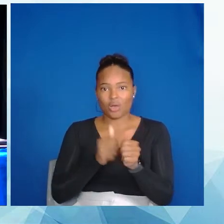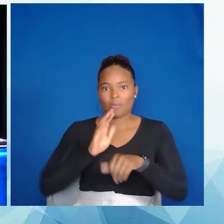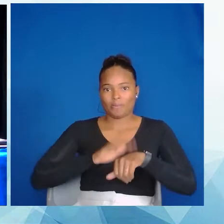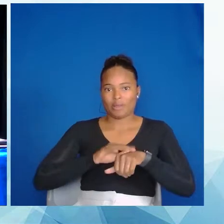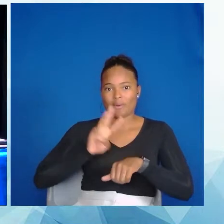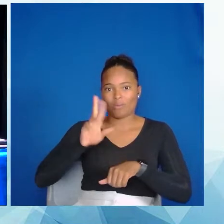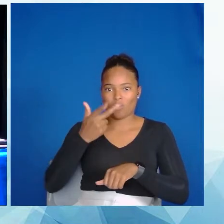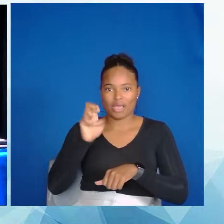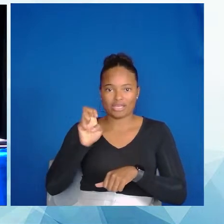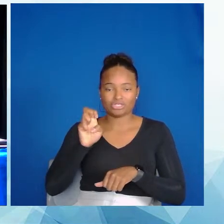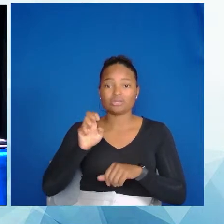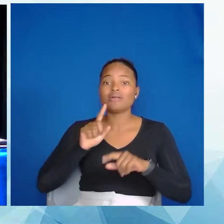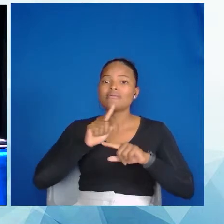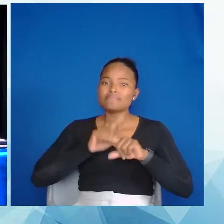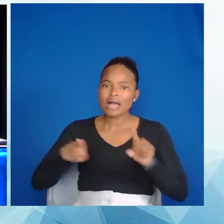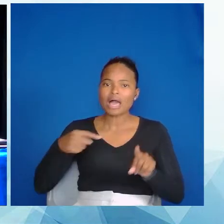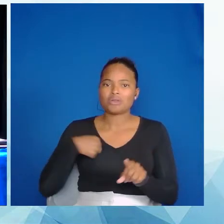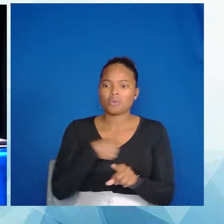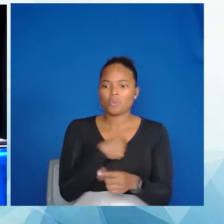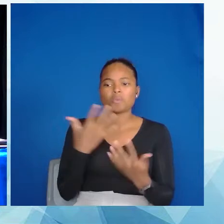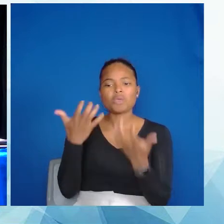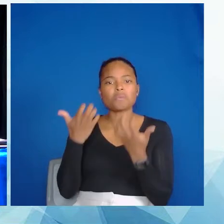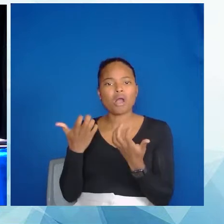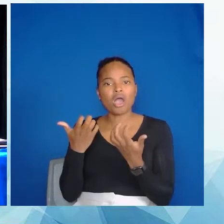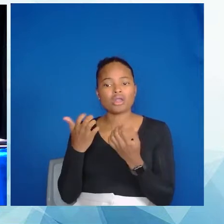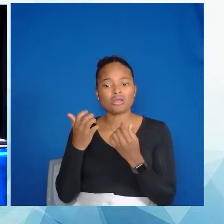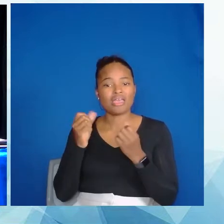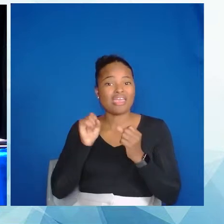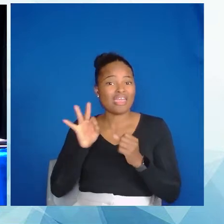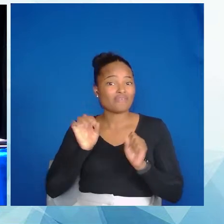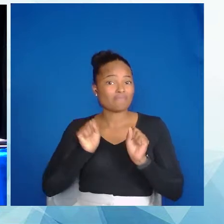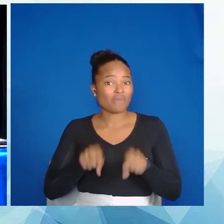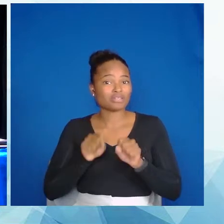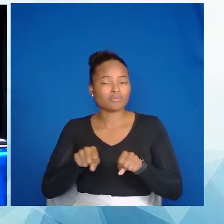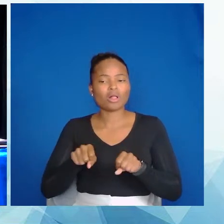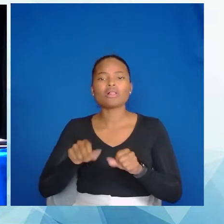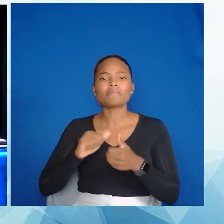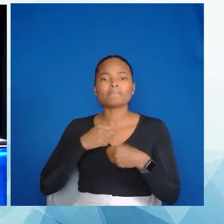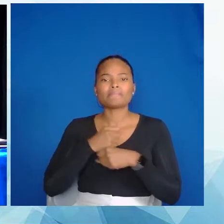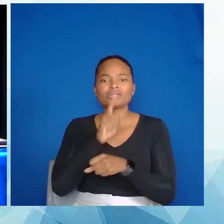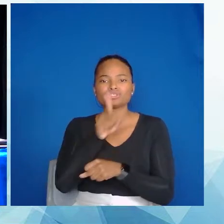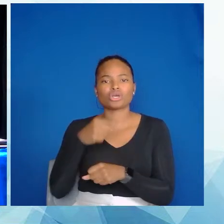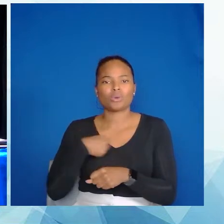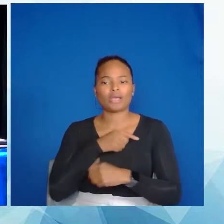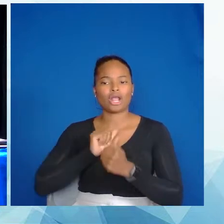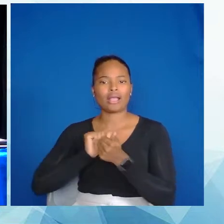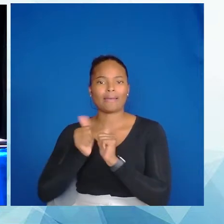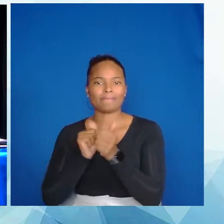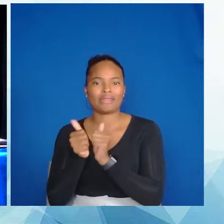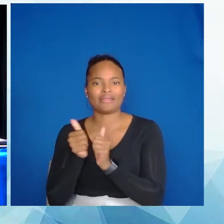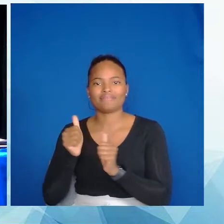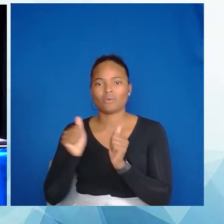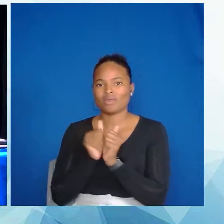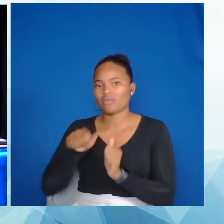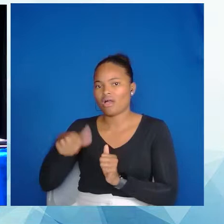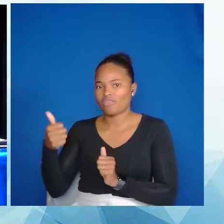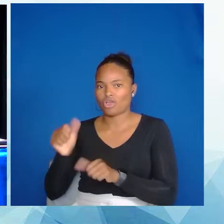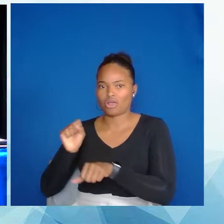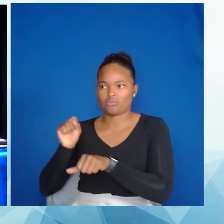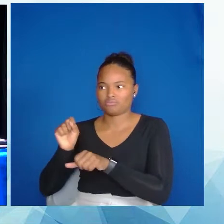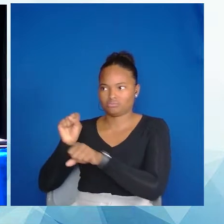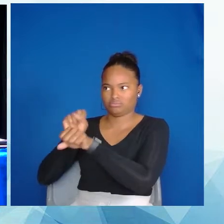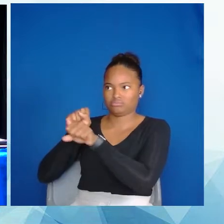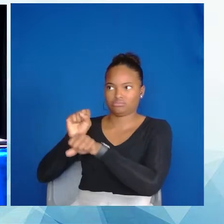so whenever possible to ensure we remain competitive with other employers. And if approved,